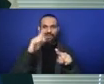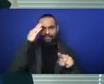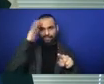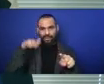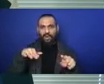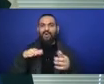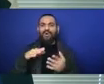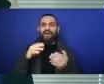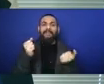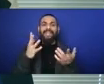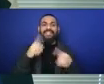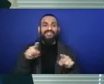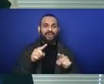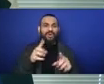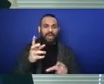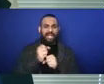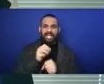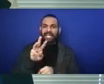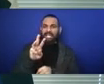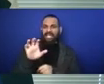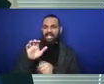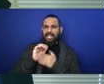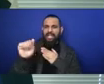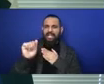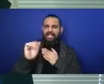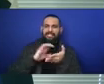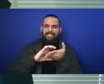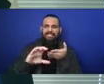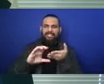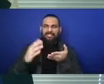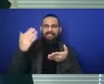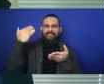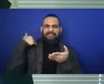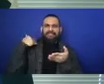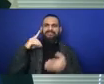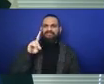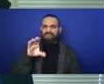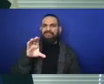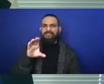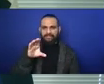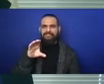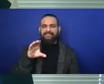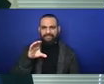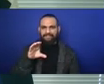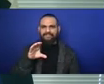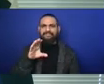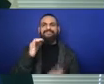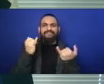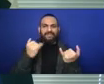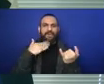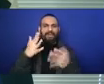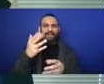of you received $600 checks in December. You will be receiving the